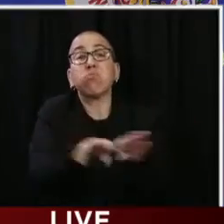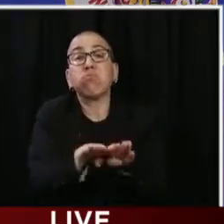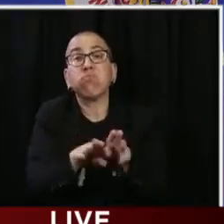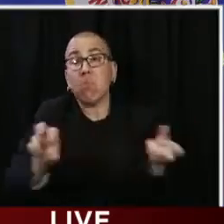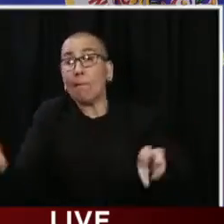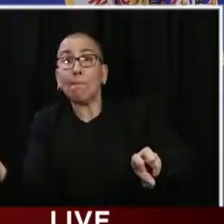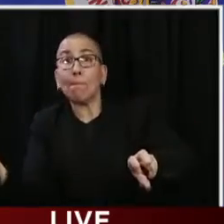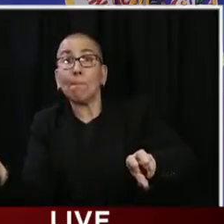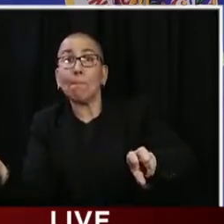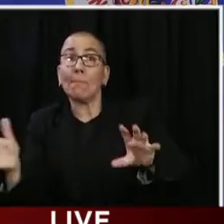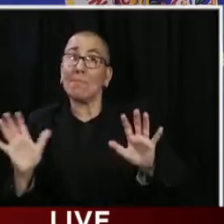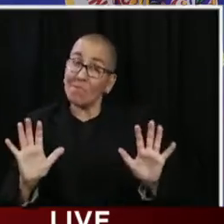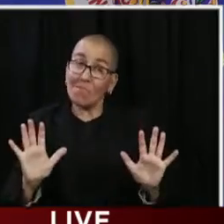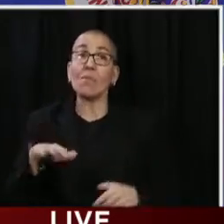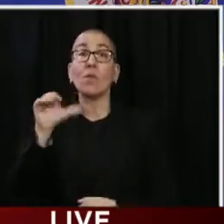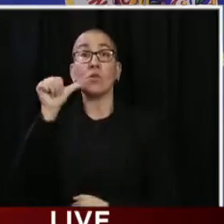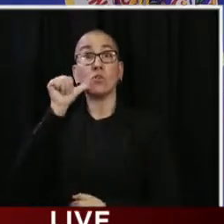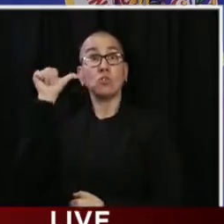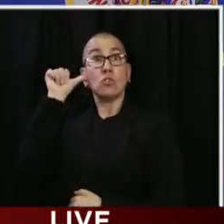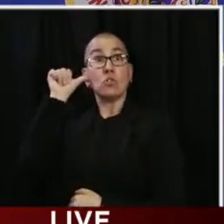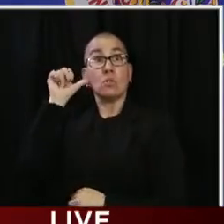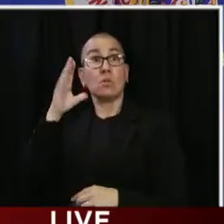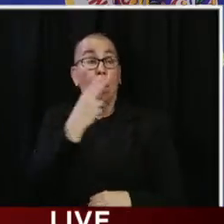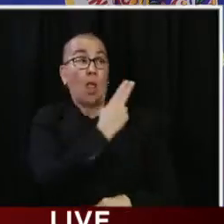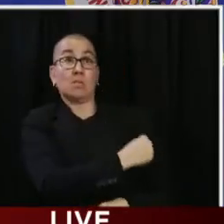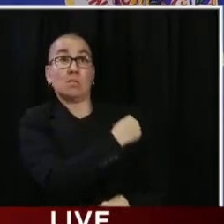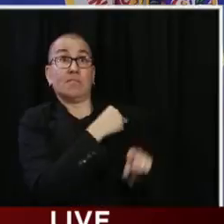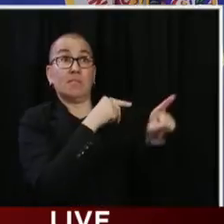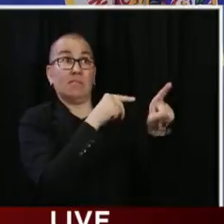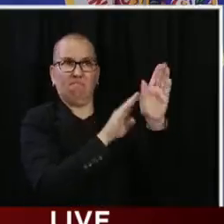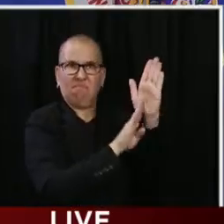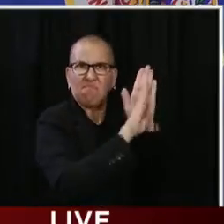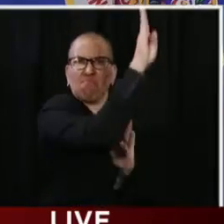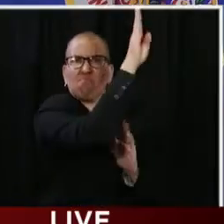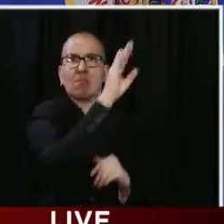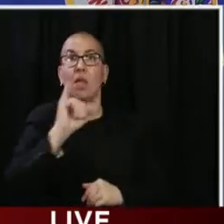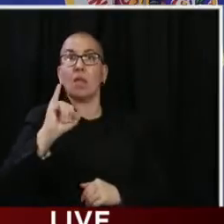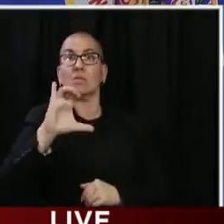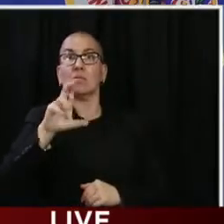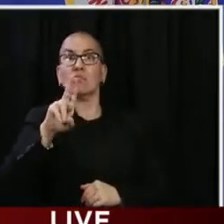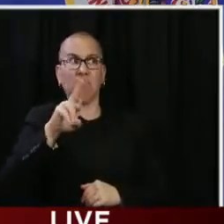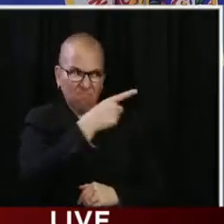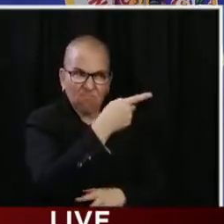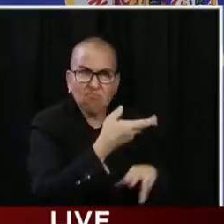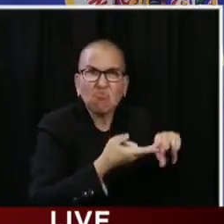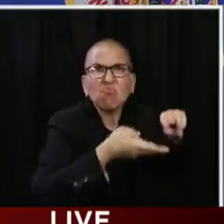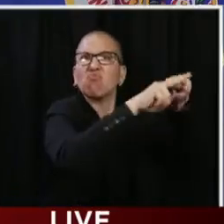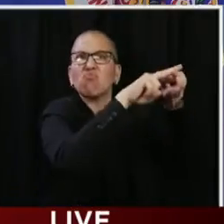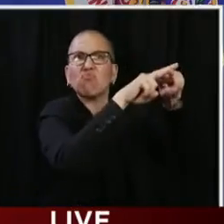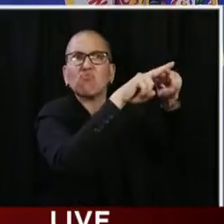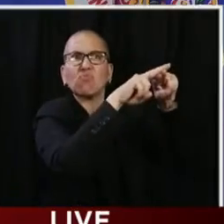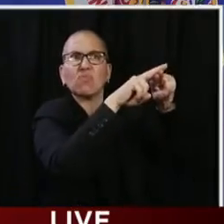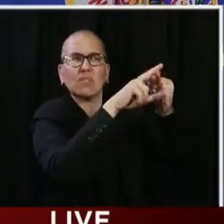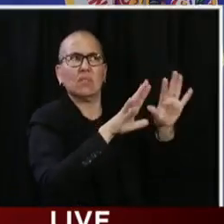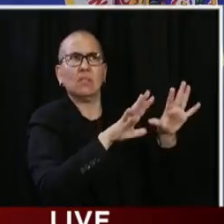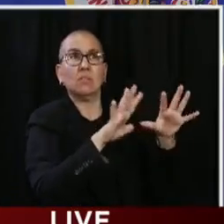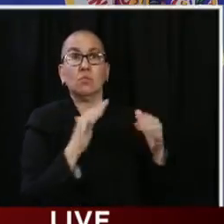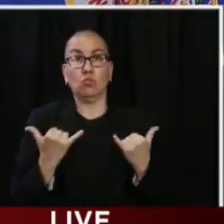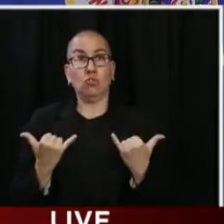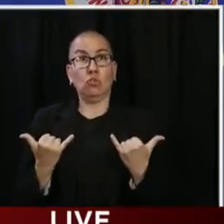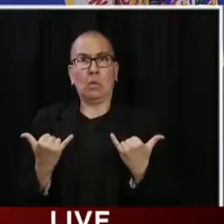two days. It takes a longer pattern. We still do not know yet the effects of what we did on Monday of retails. We will not see that probably